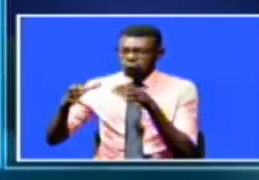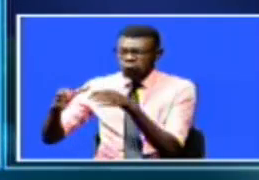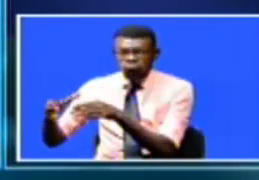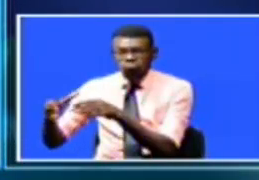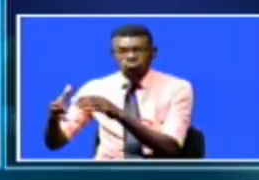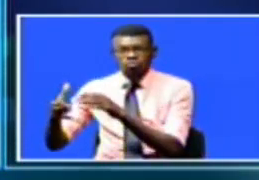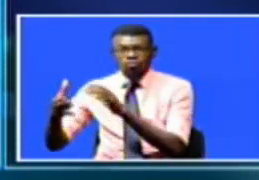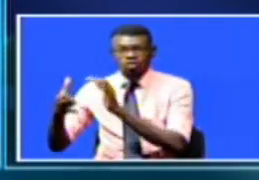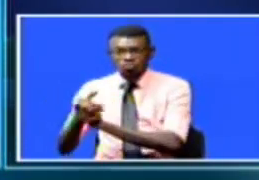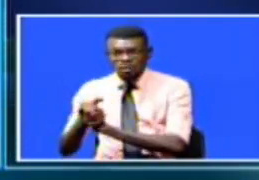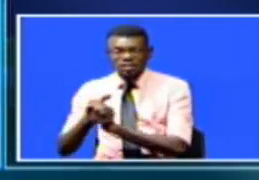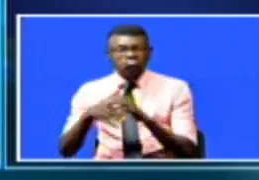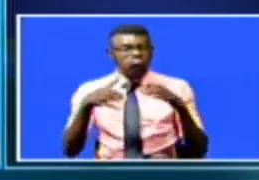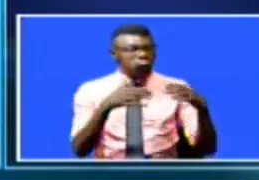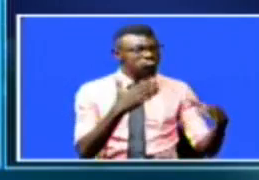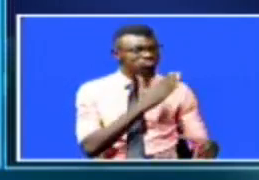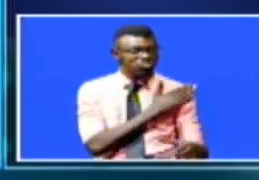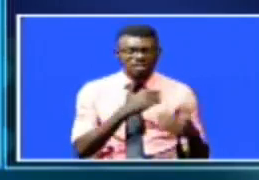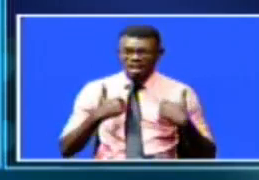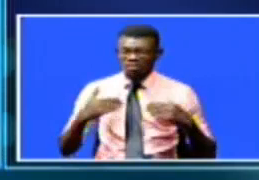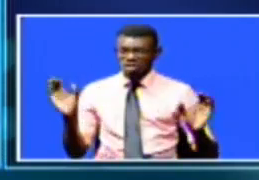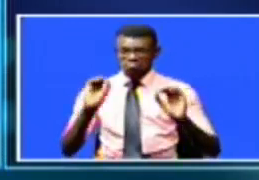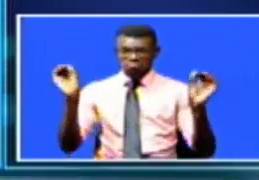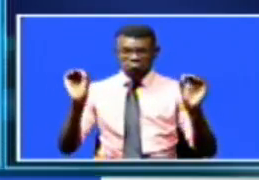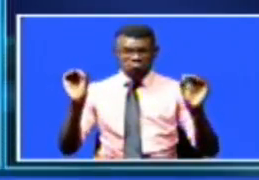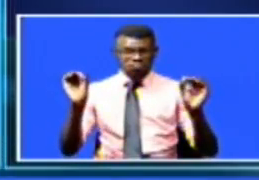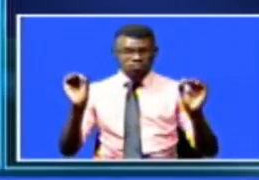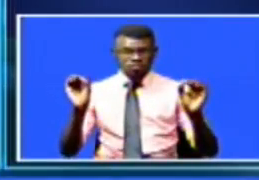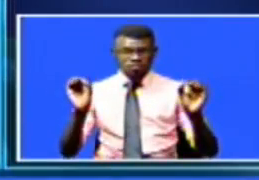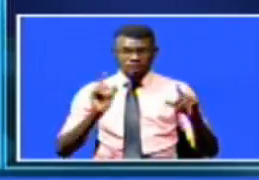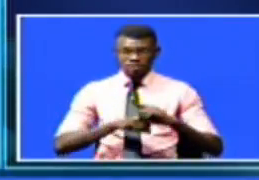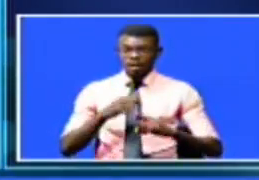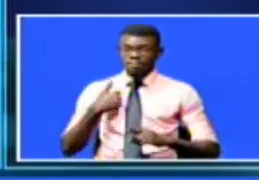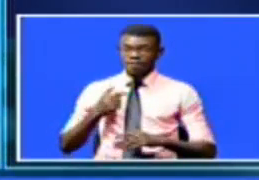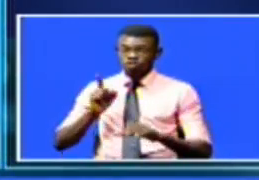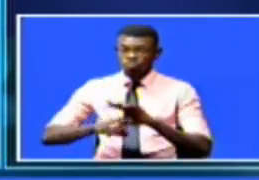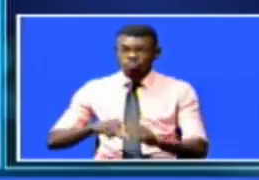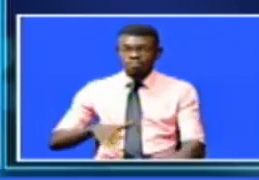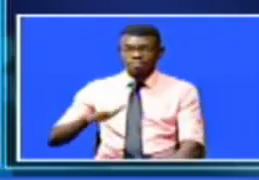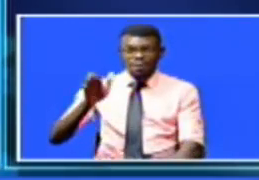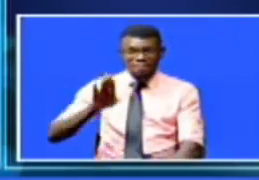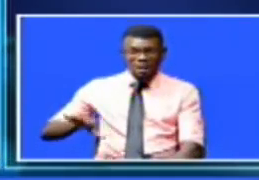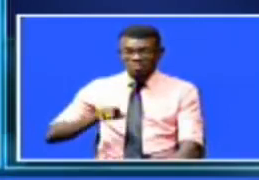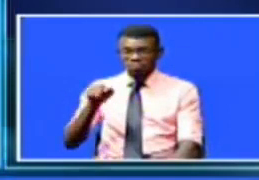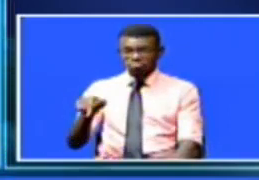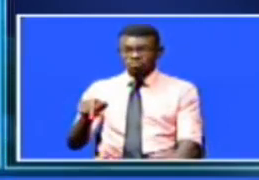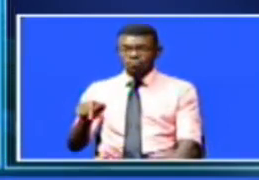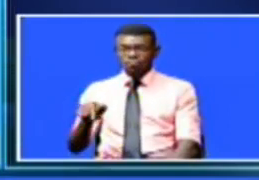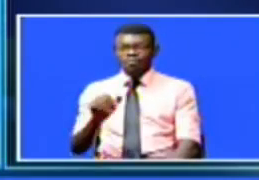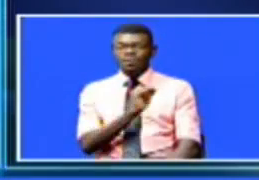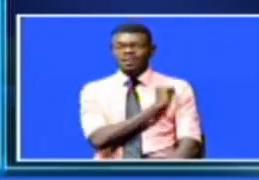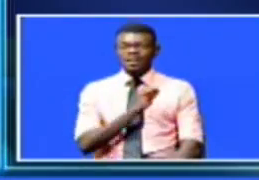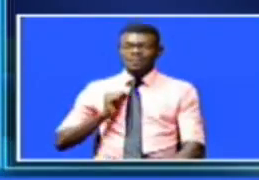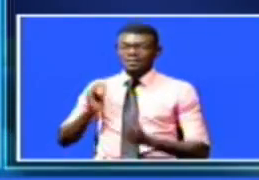Jubilee committee. In fact, when I joined Parliament, Senator Kajwang was actually